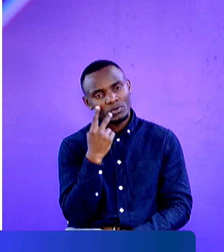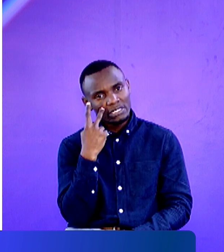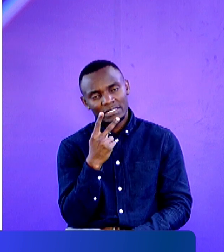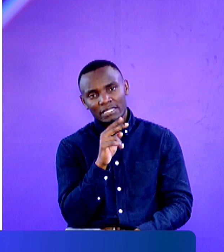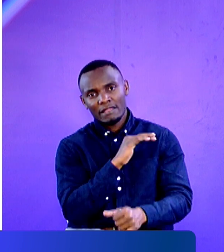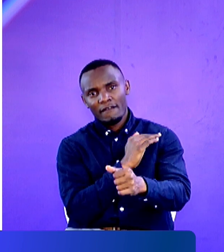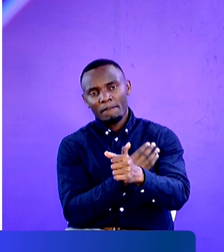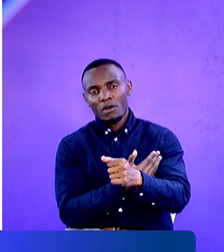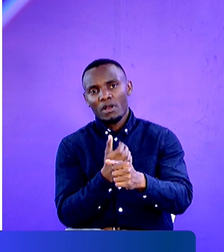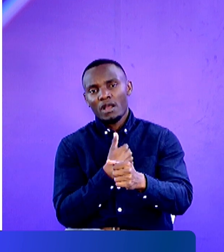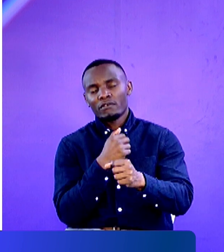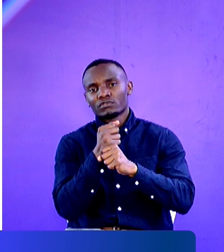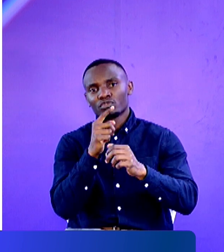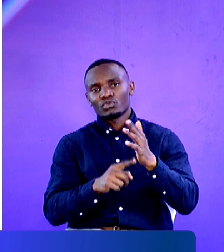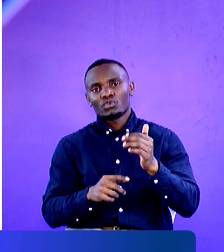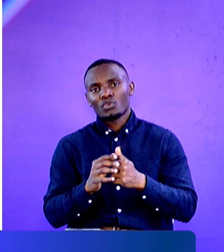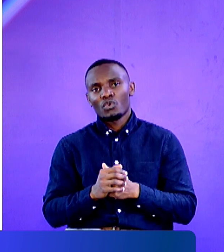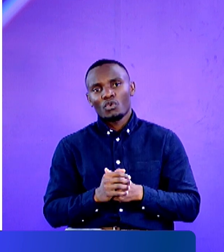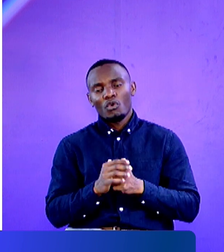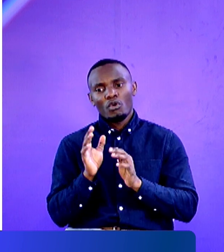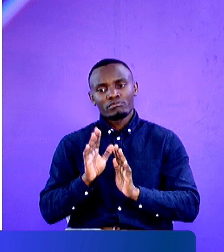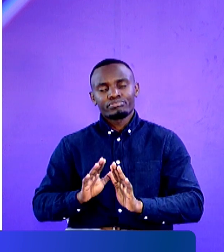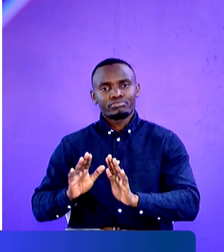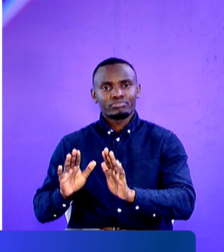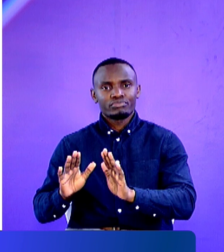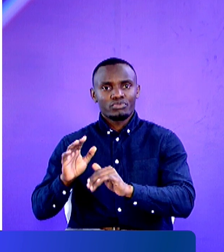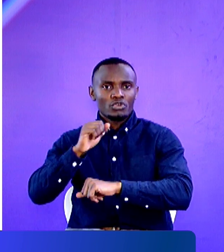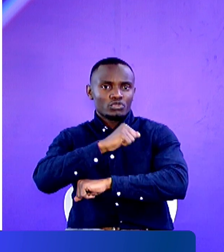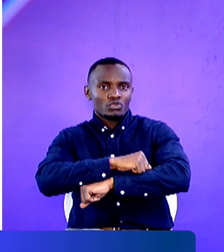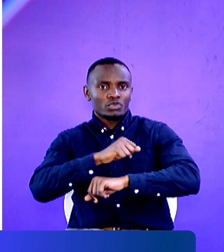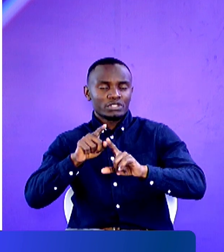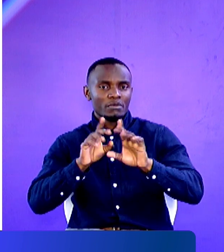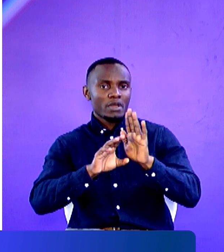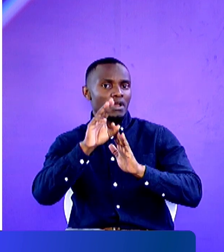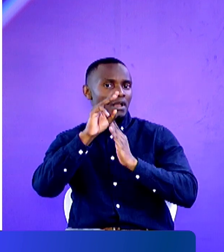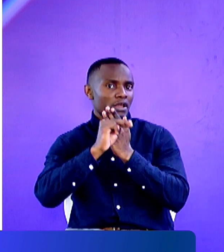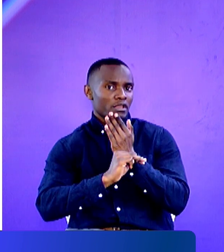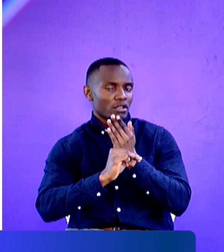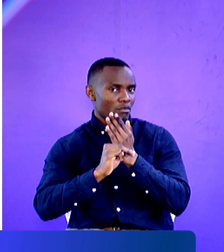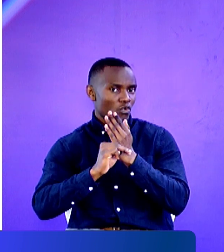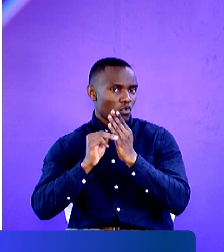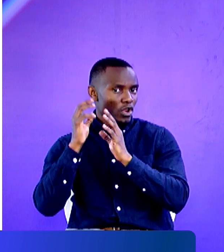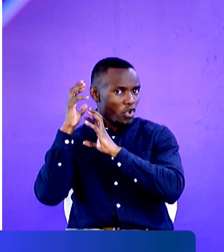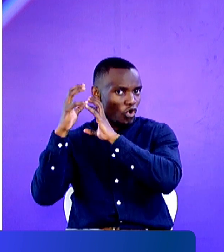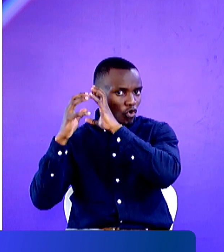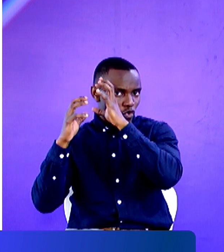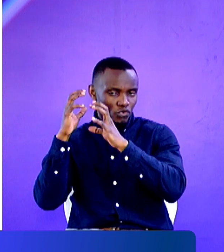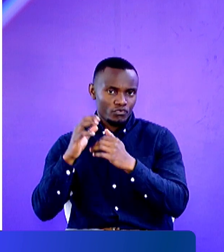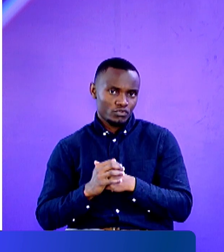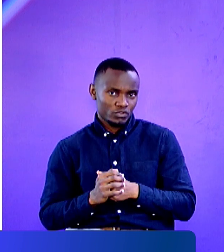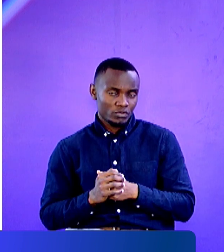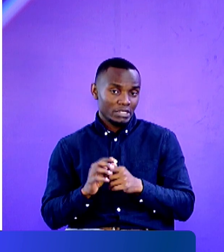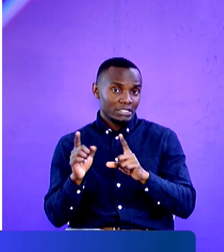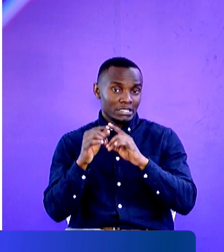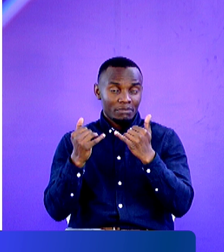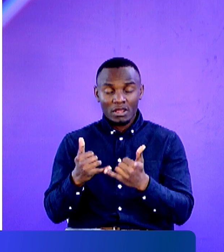ghost schools and curriculum policy. The confusion is deepening, leaving parents, students, and